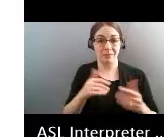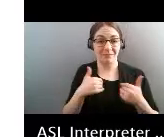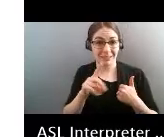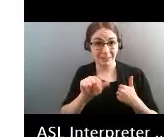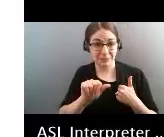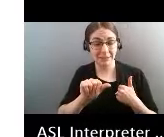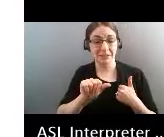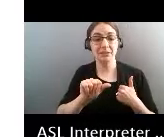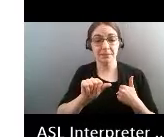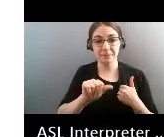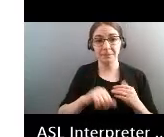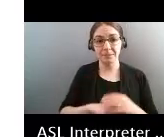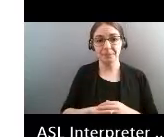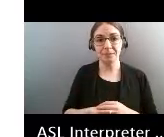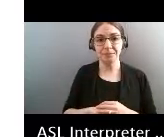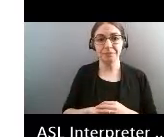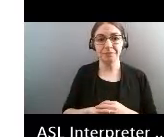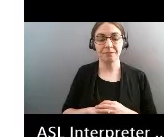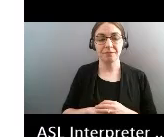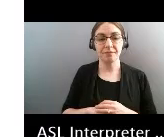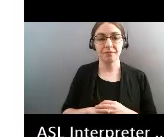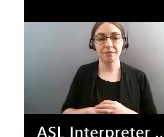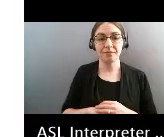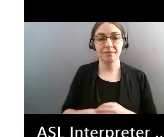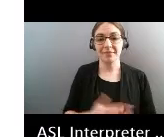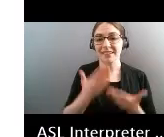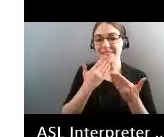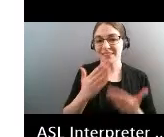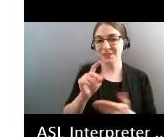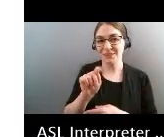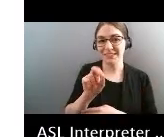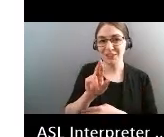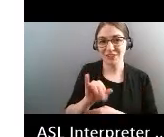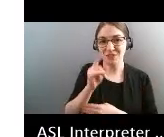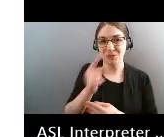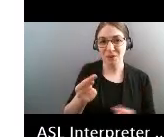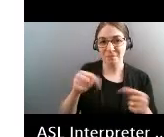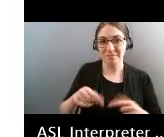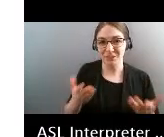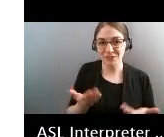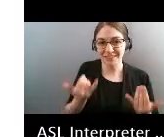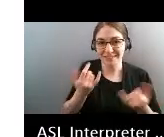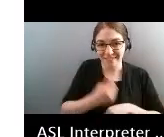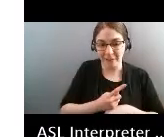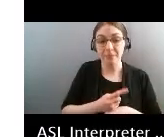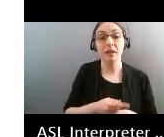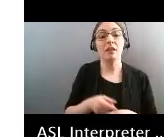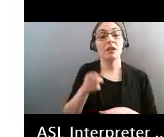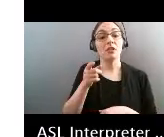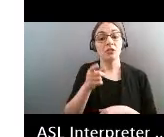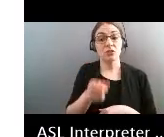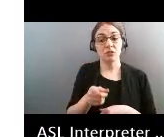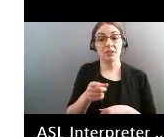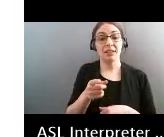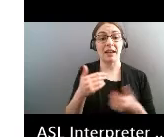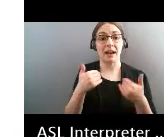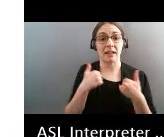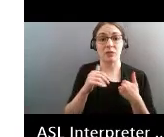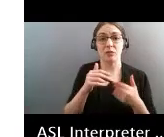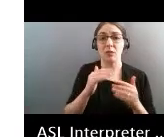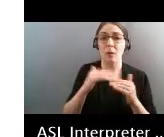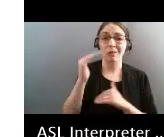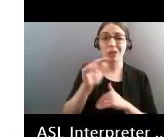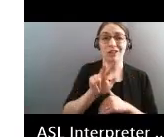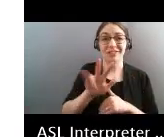Disabilities. And thank you, Terry, for being here today. She brings over 35 years of